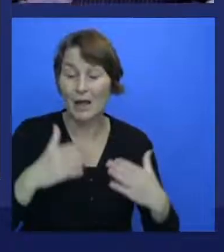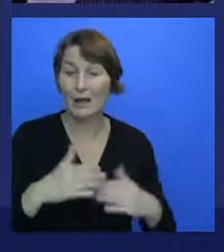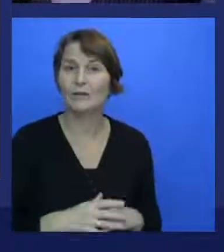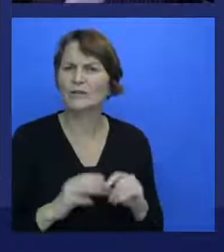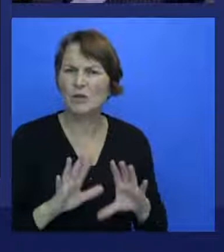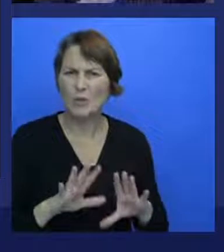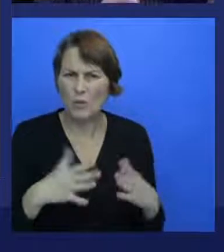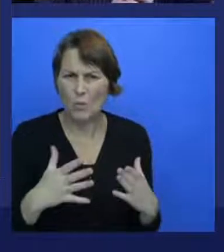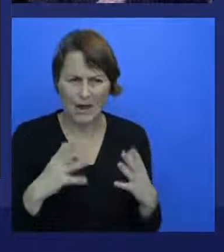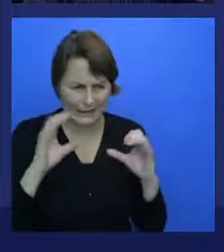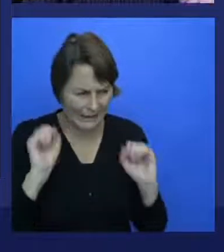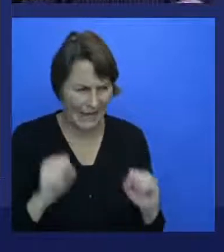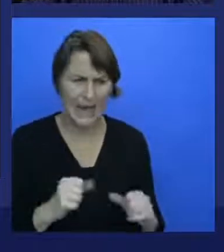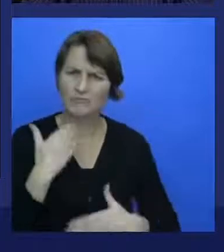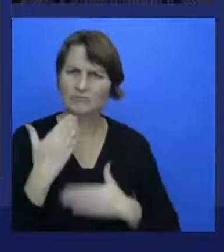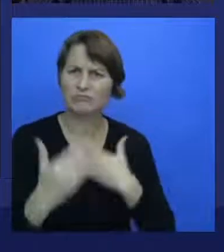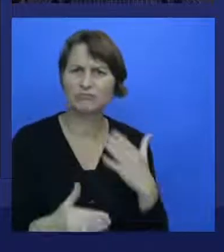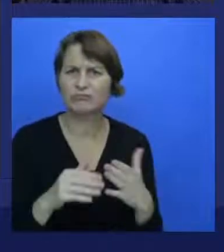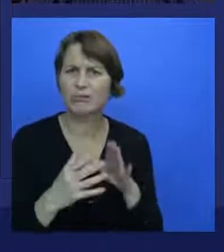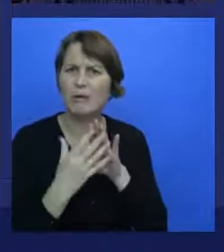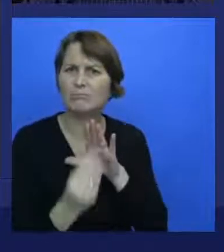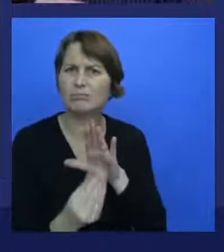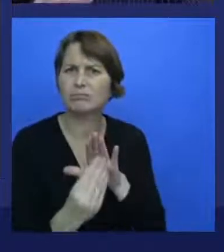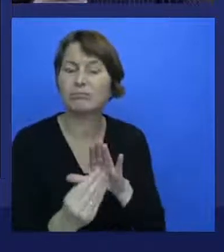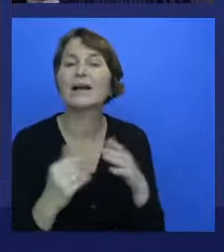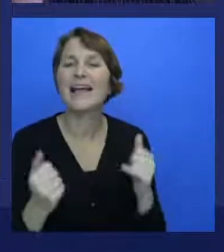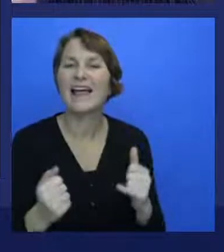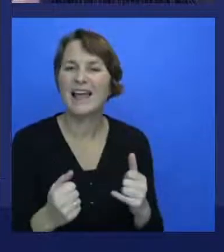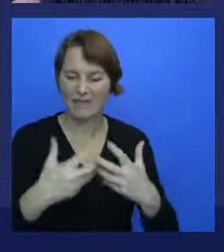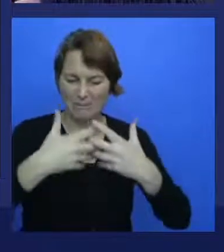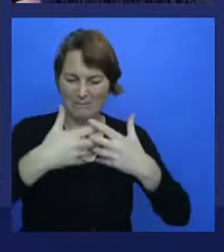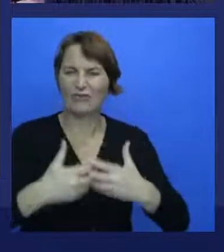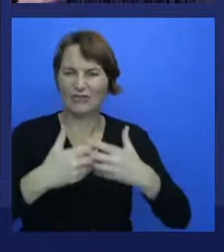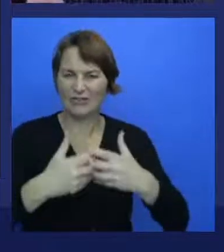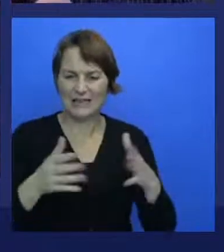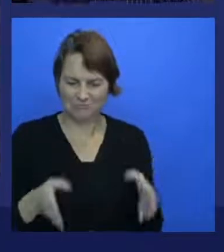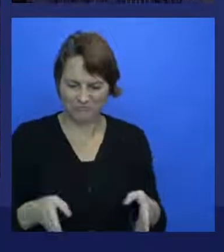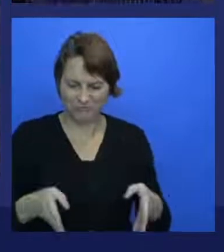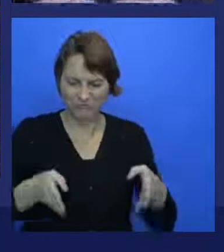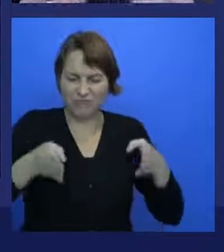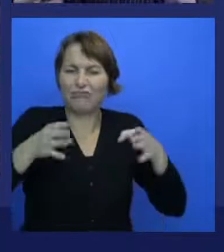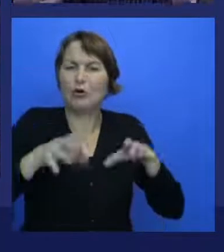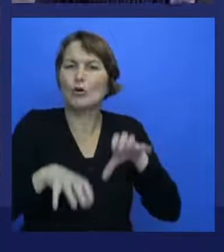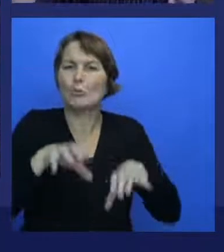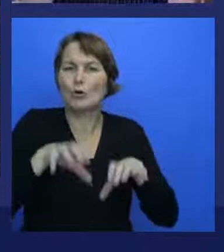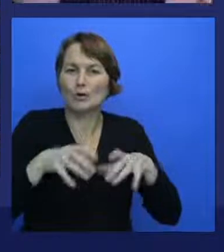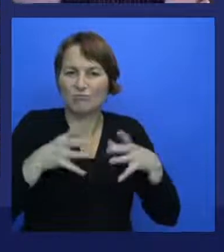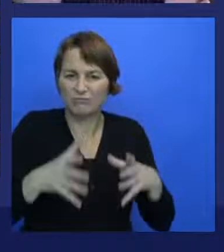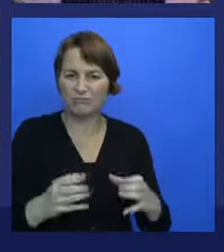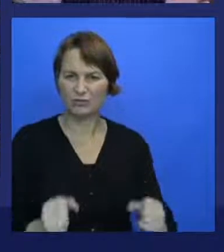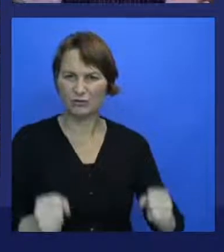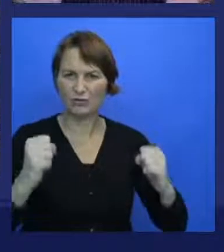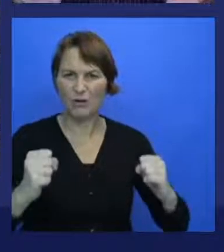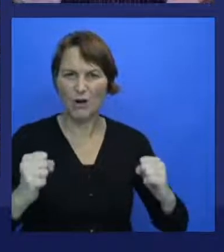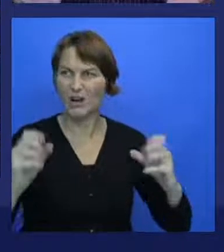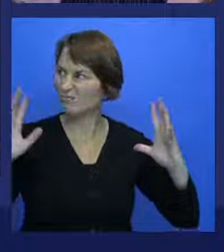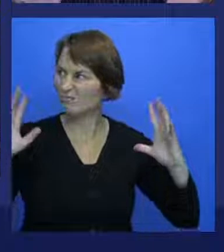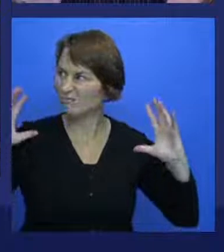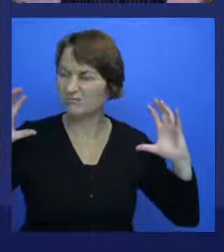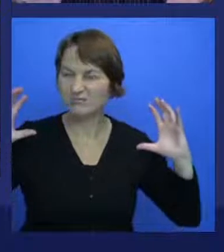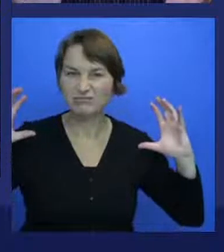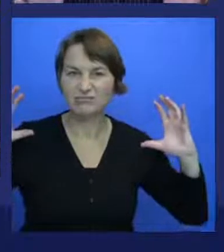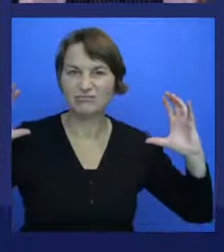not just the hardware, how we utilize it. The importance of the cloud in expanding the opportunities for